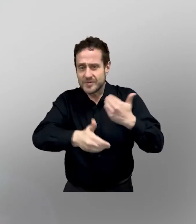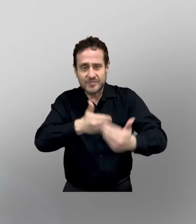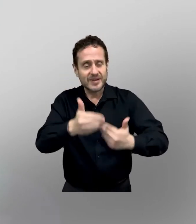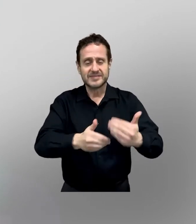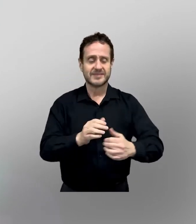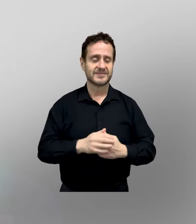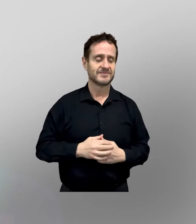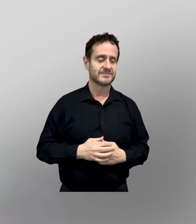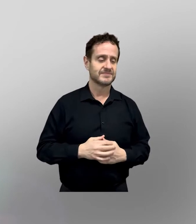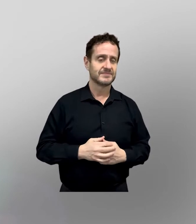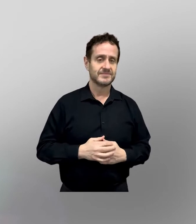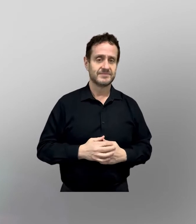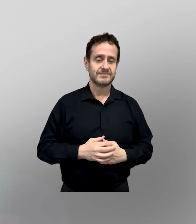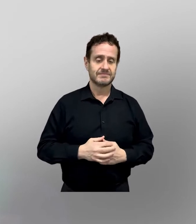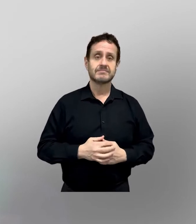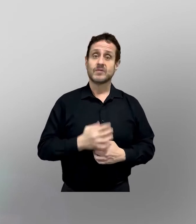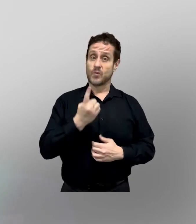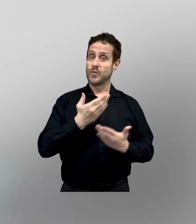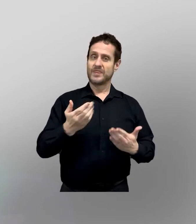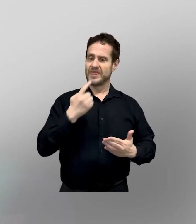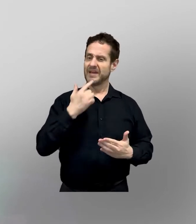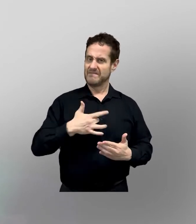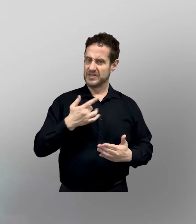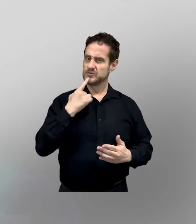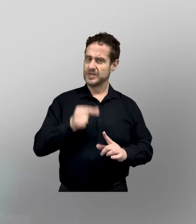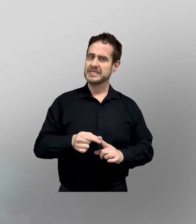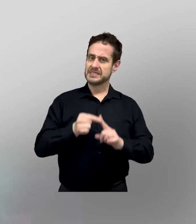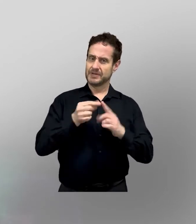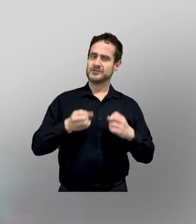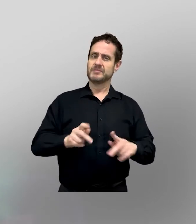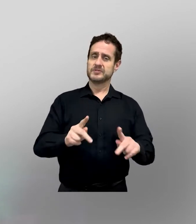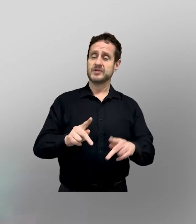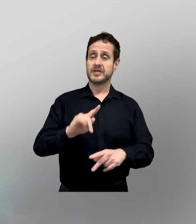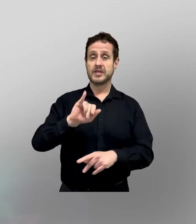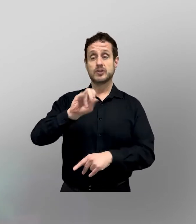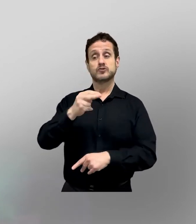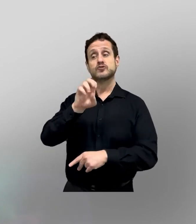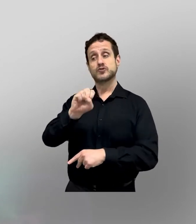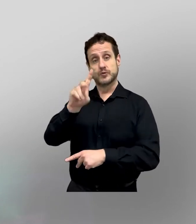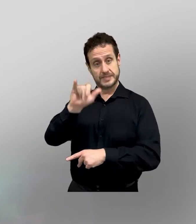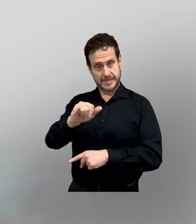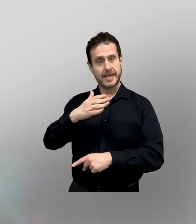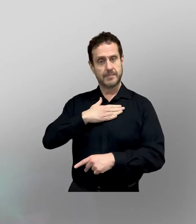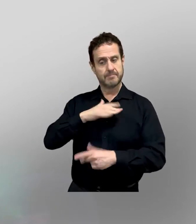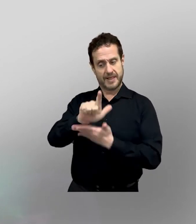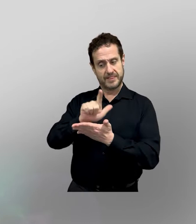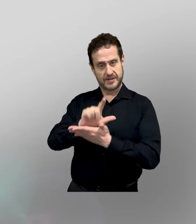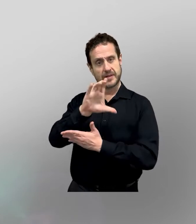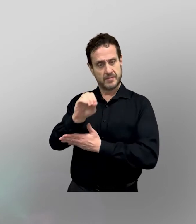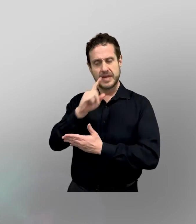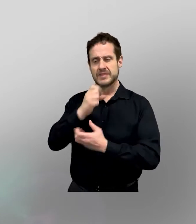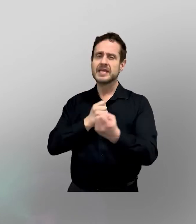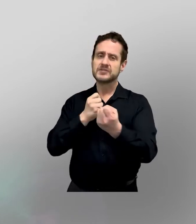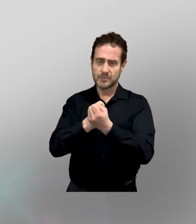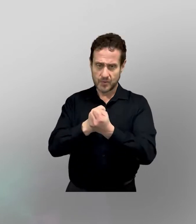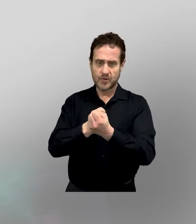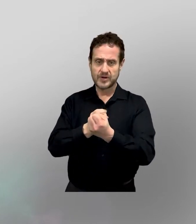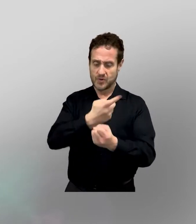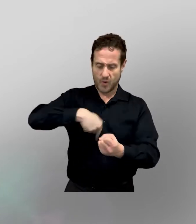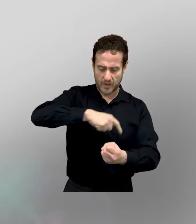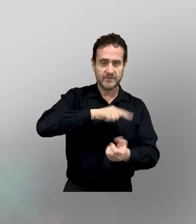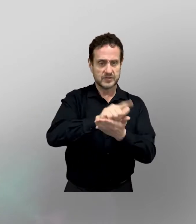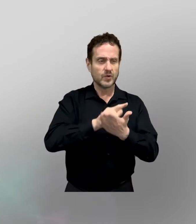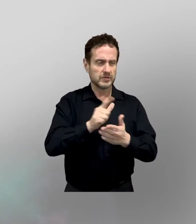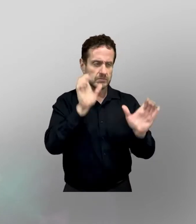with the process. One of the things that I find really special is that Jones Day supports and encourages its